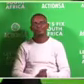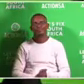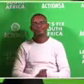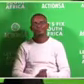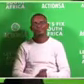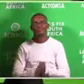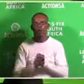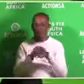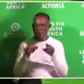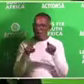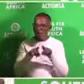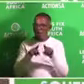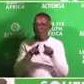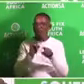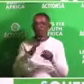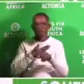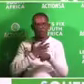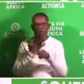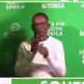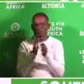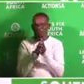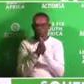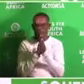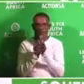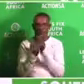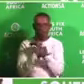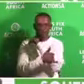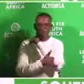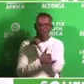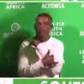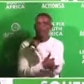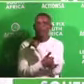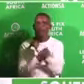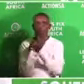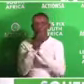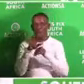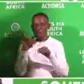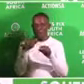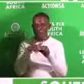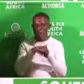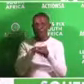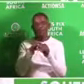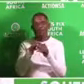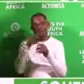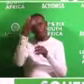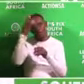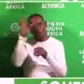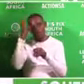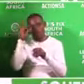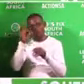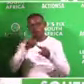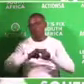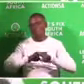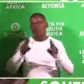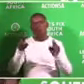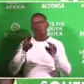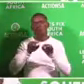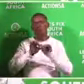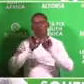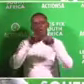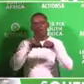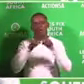And I would also like to really urge us as a country, once we're in government, to ensure that we are not going to allow